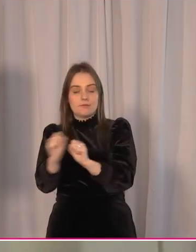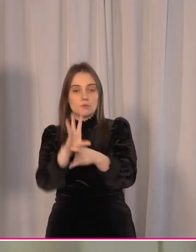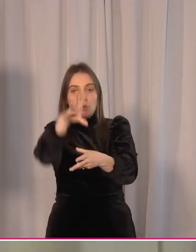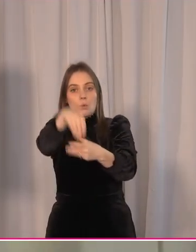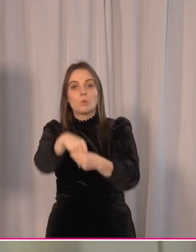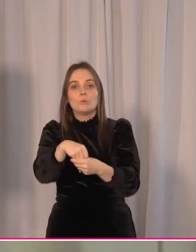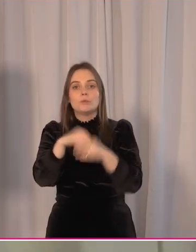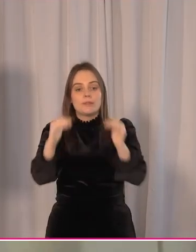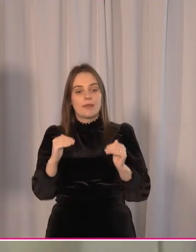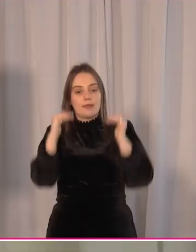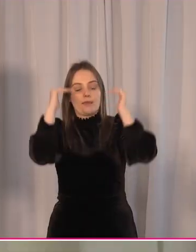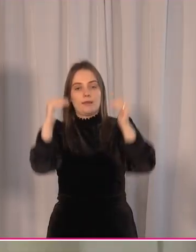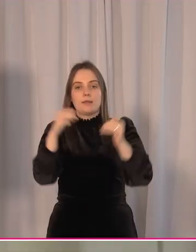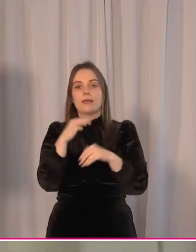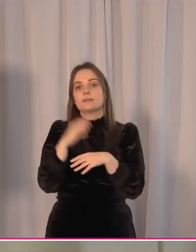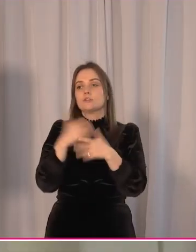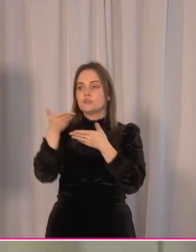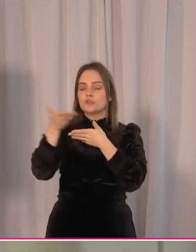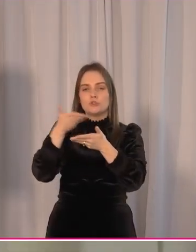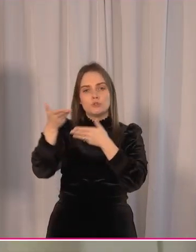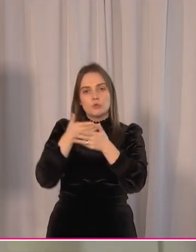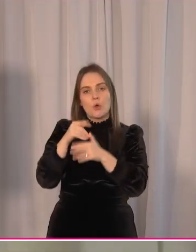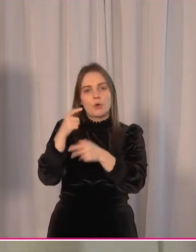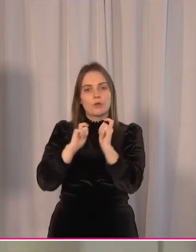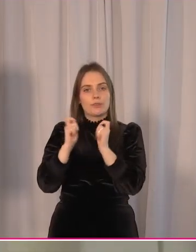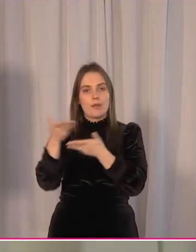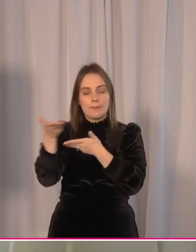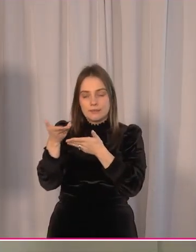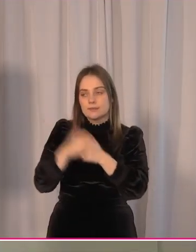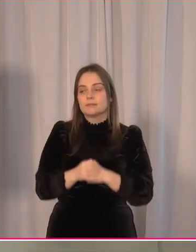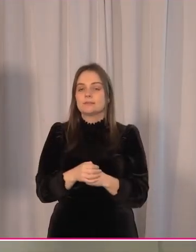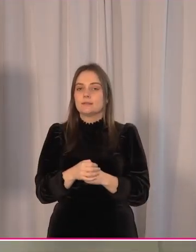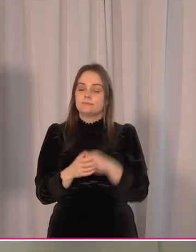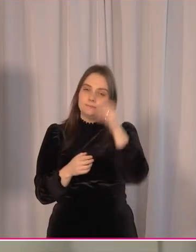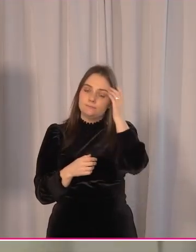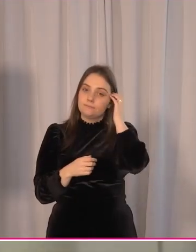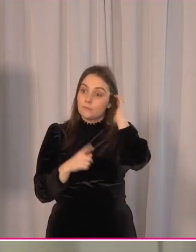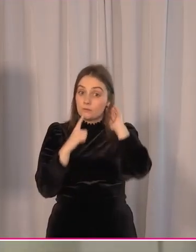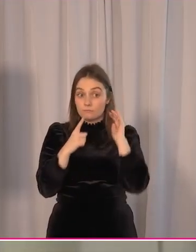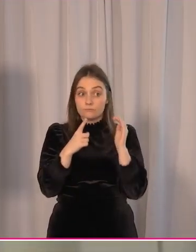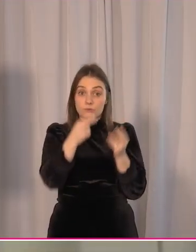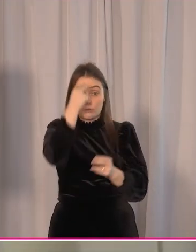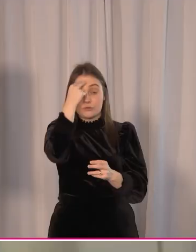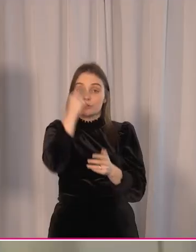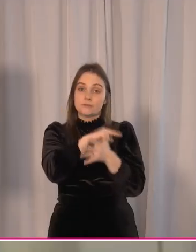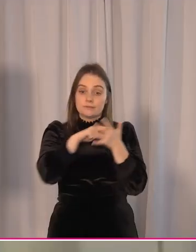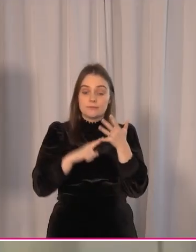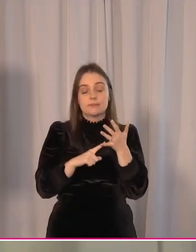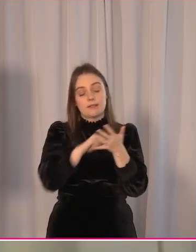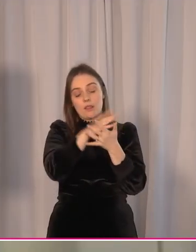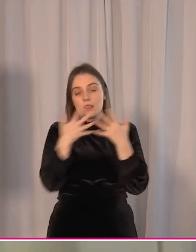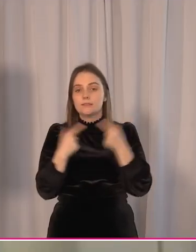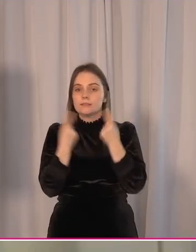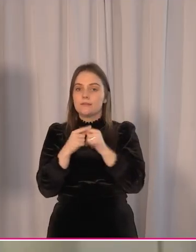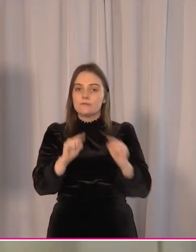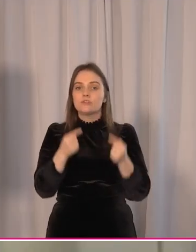the enhanced provision of talk therapies, for example. But I absolutely appreciate the significant range of